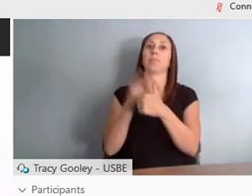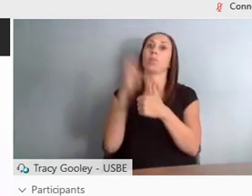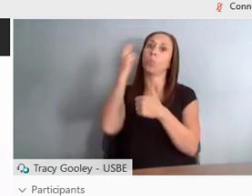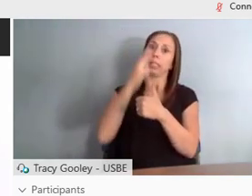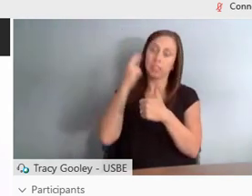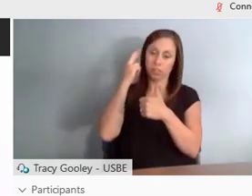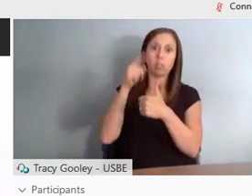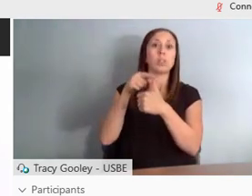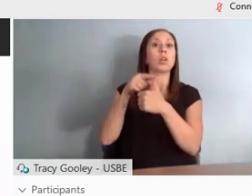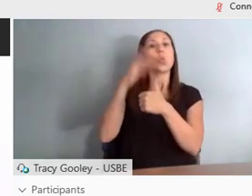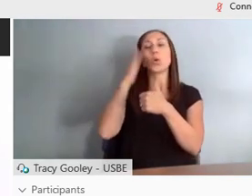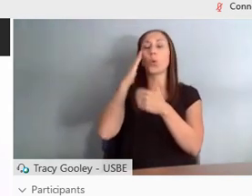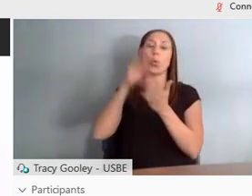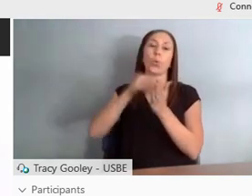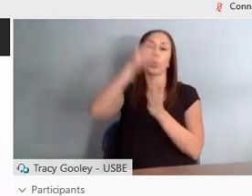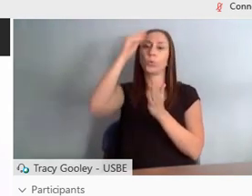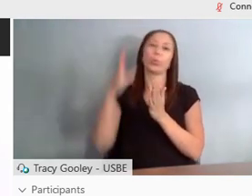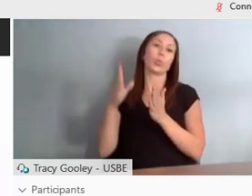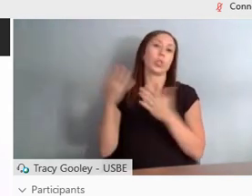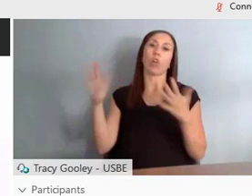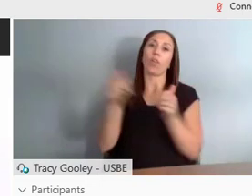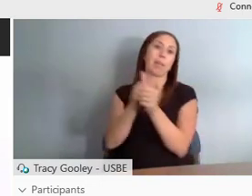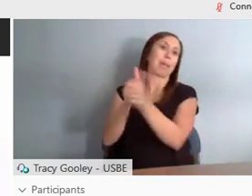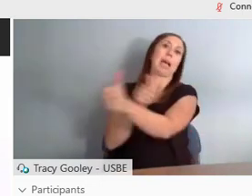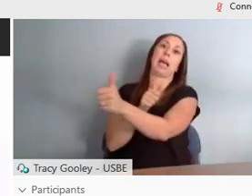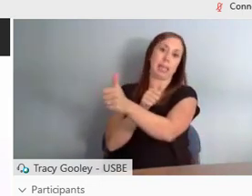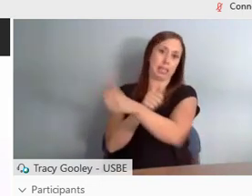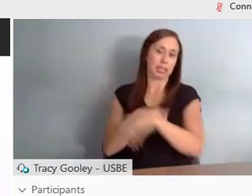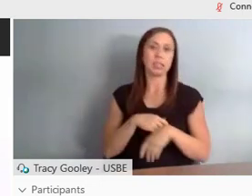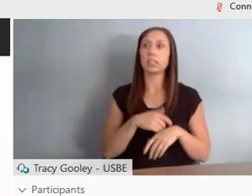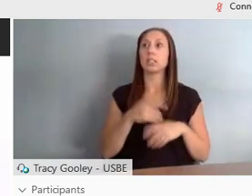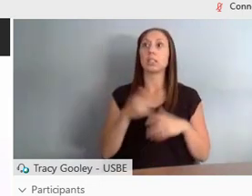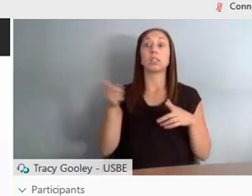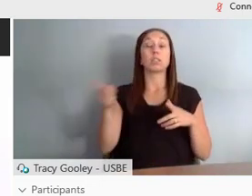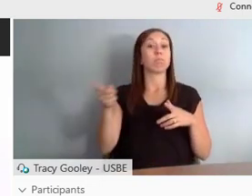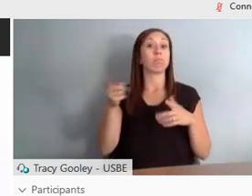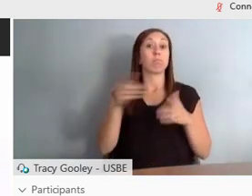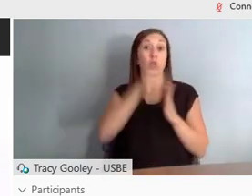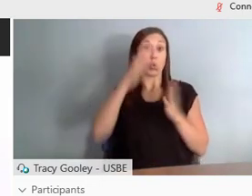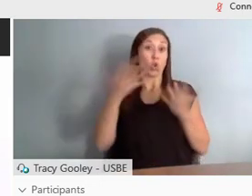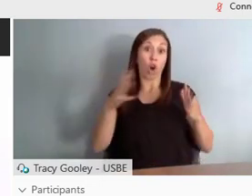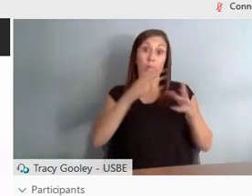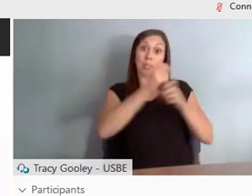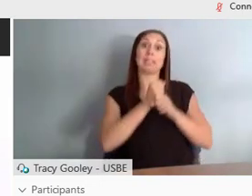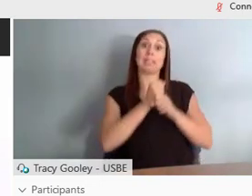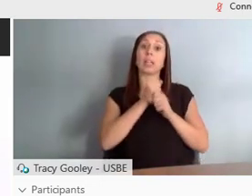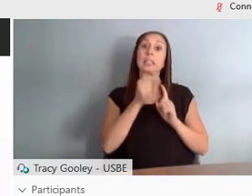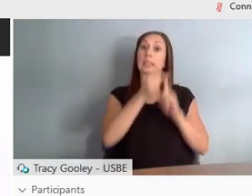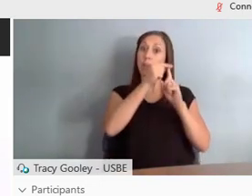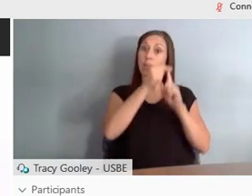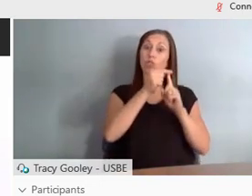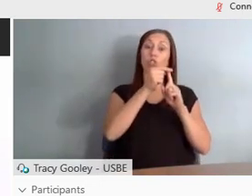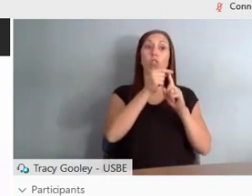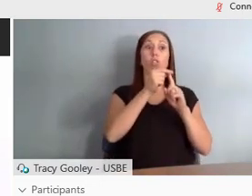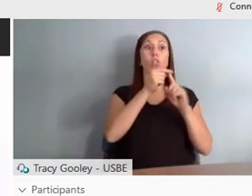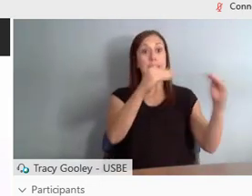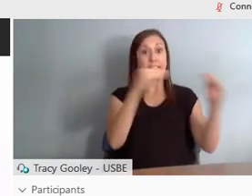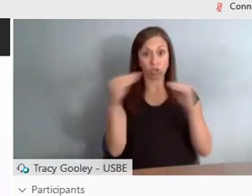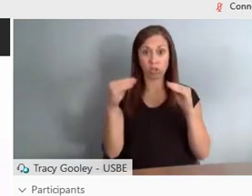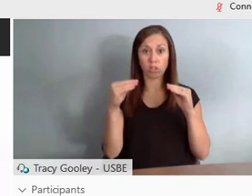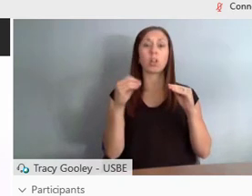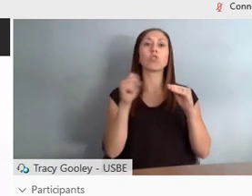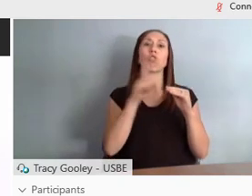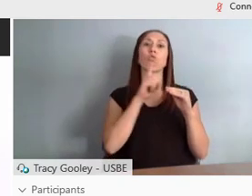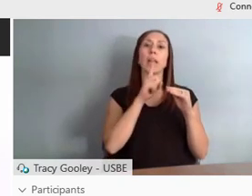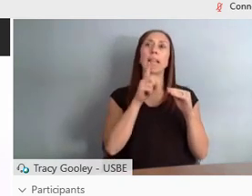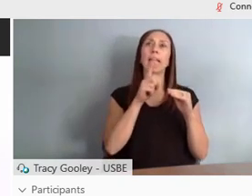these students are already behind. We know that these students are already receiving special programming. So really when we look at